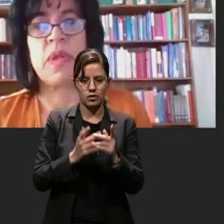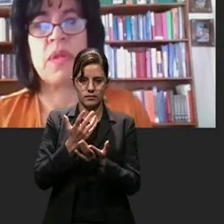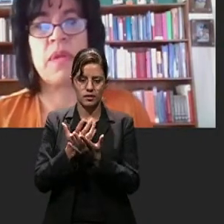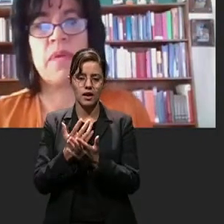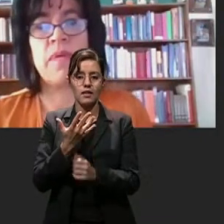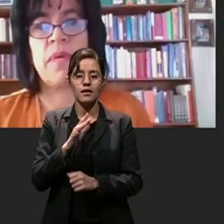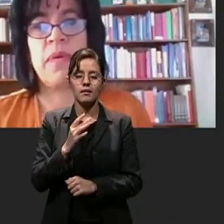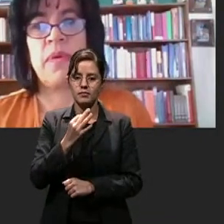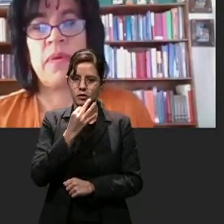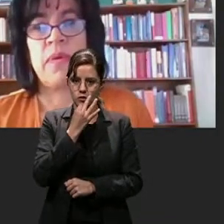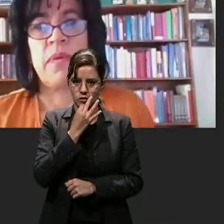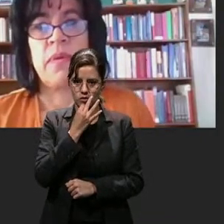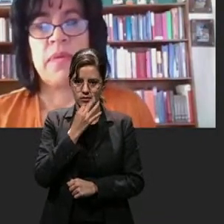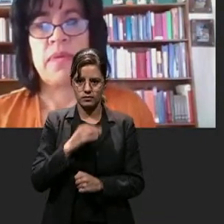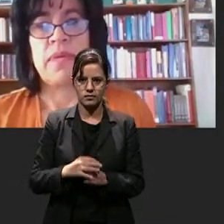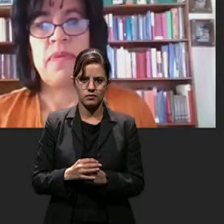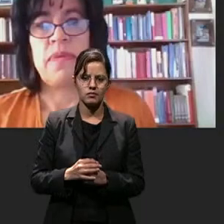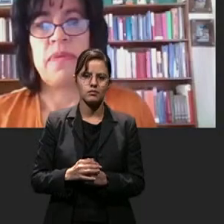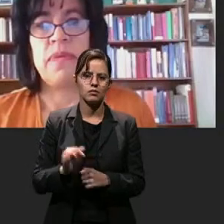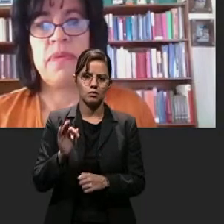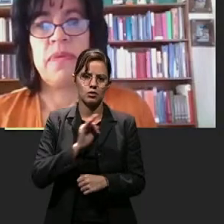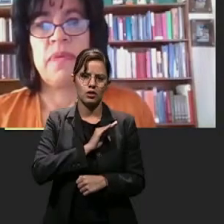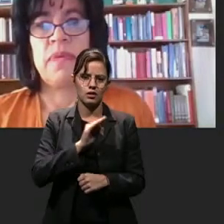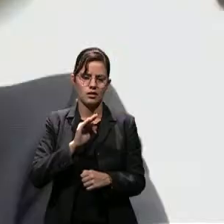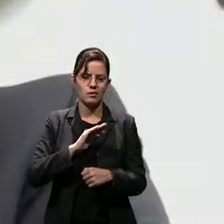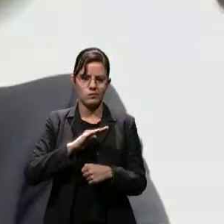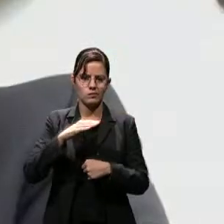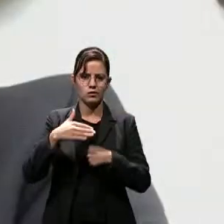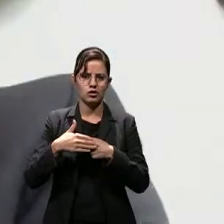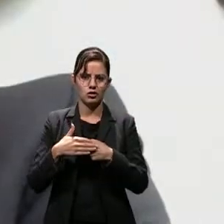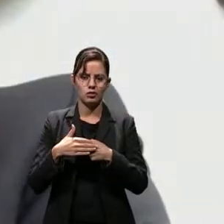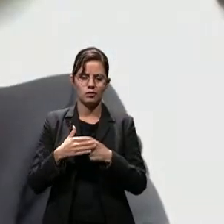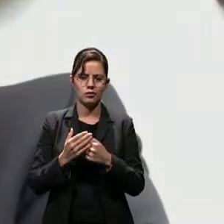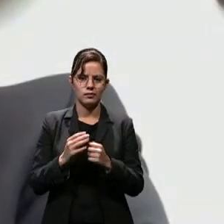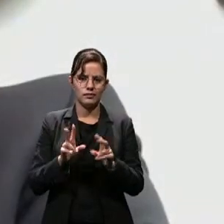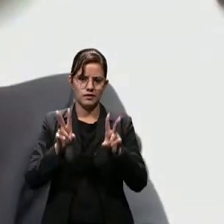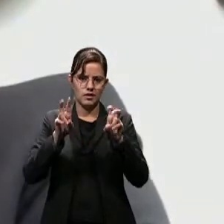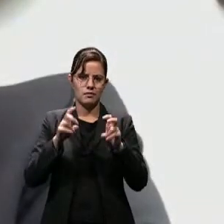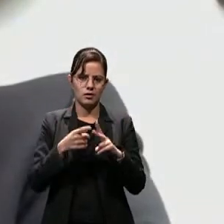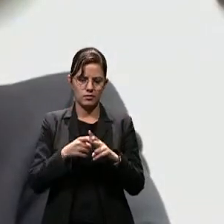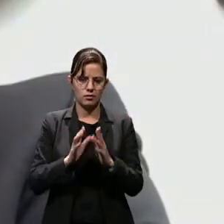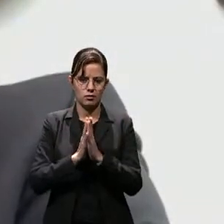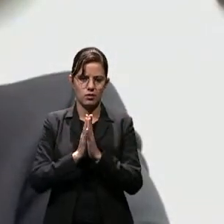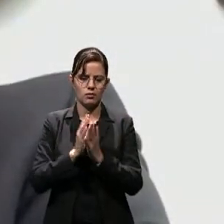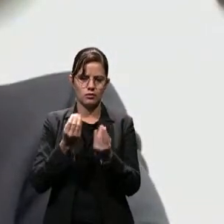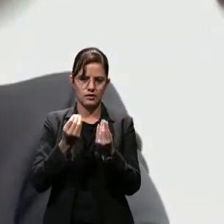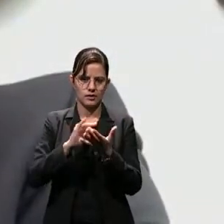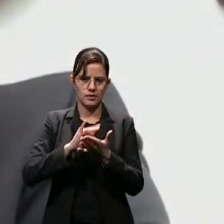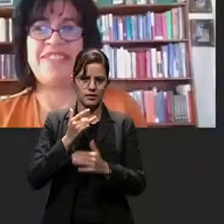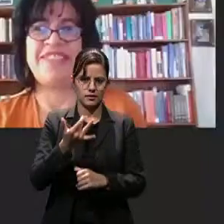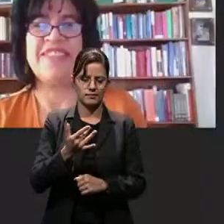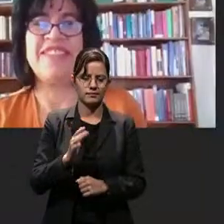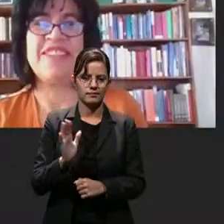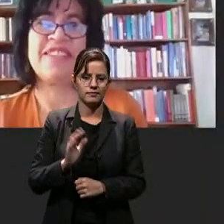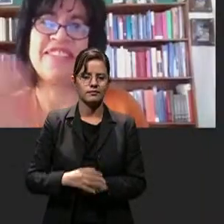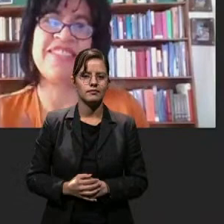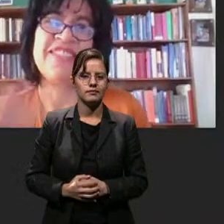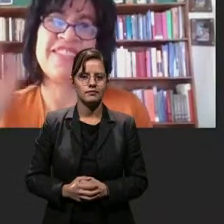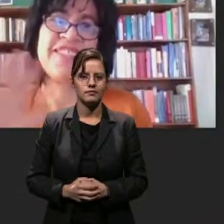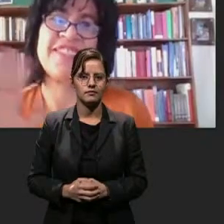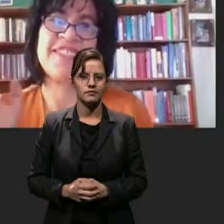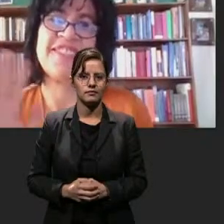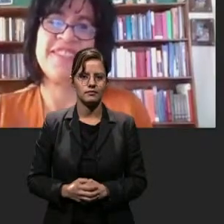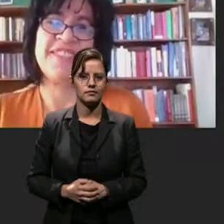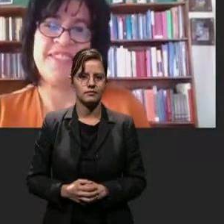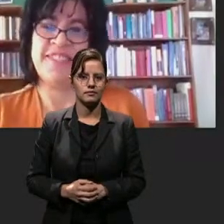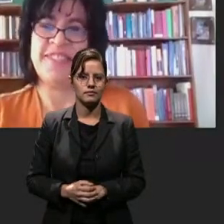a 10-minute break, and we are going to resume at 11 a.m. Thank you very much to all of